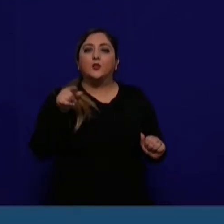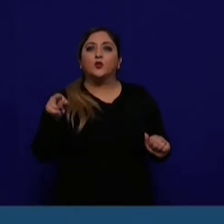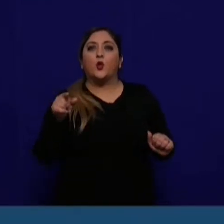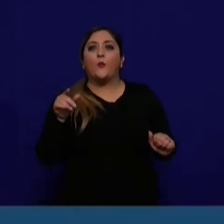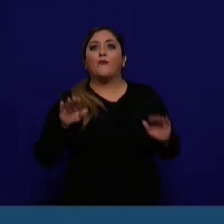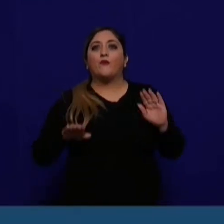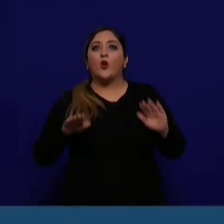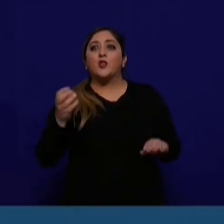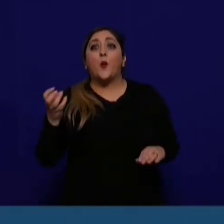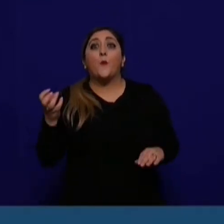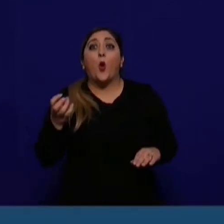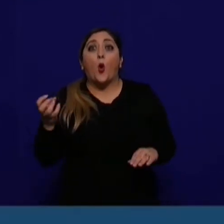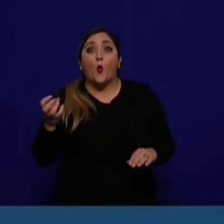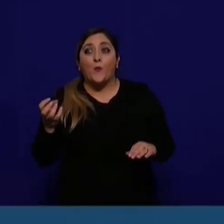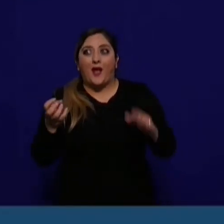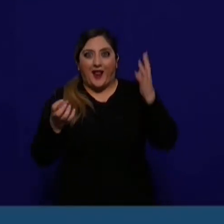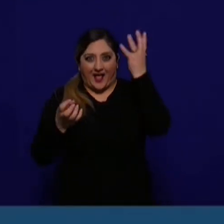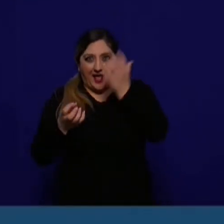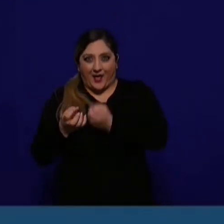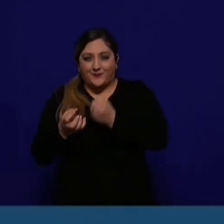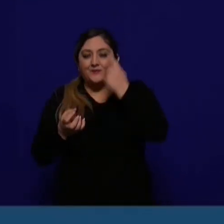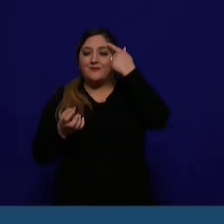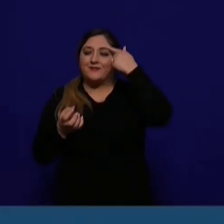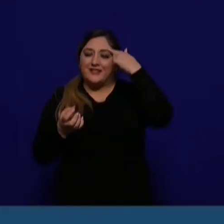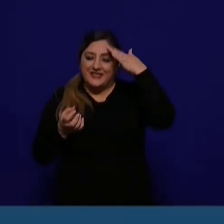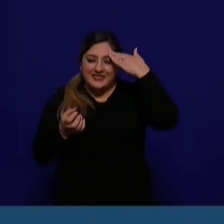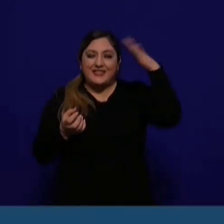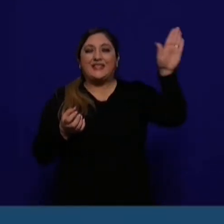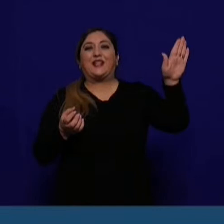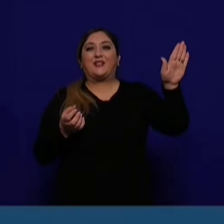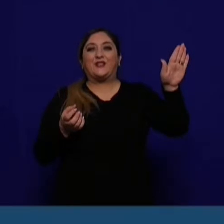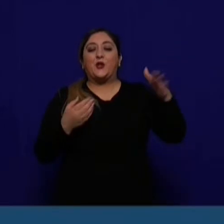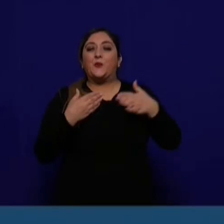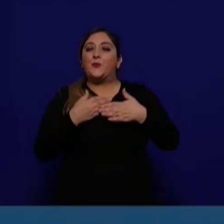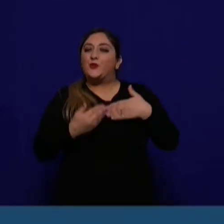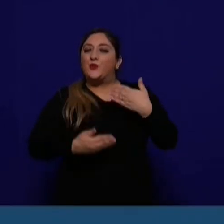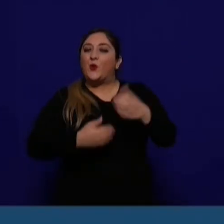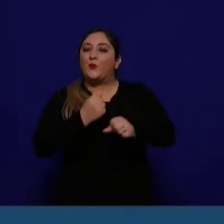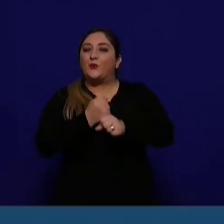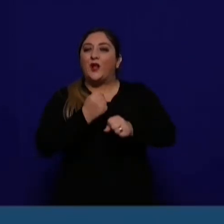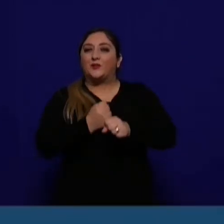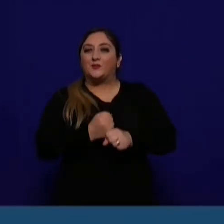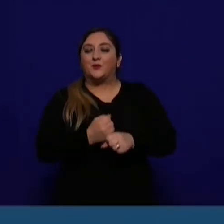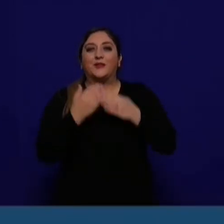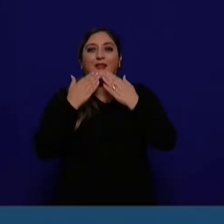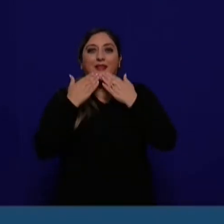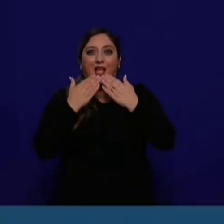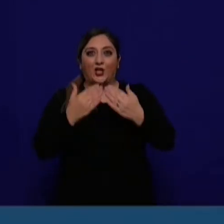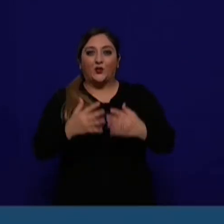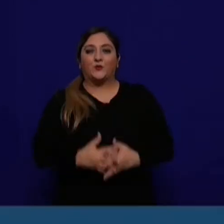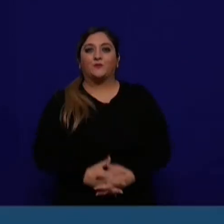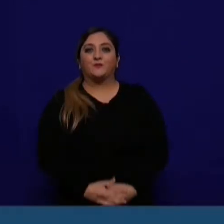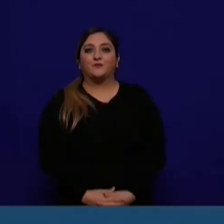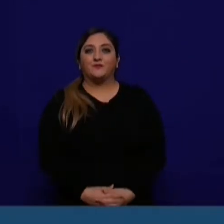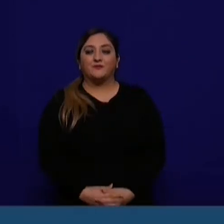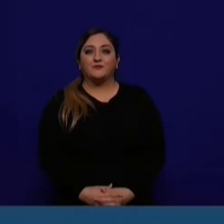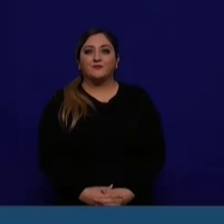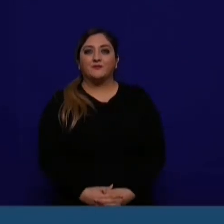il-mobile li jiflaħ jieħu din il-contact tracing app, id-downloadja ħalli aħna nkomplu nipproteġuk. Grazzi.